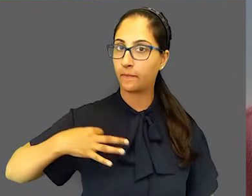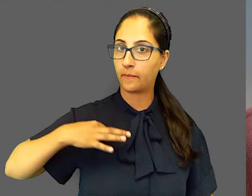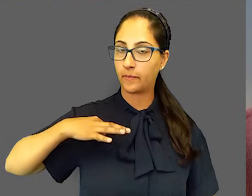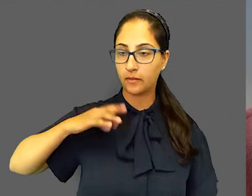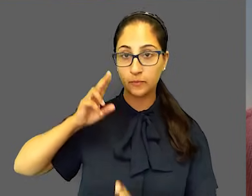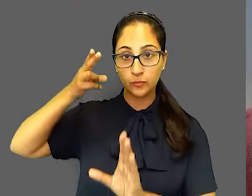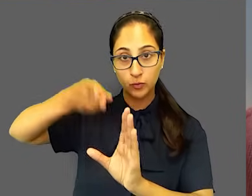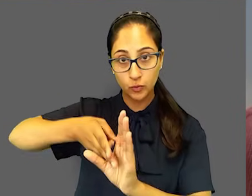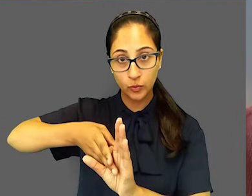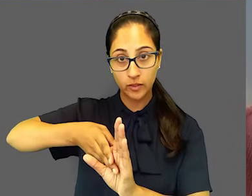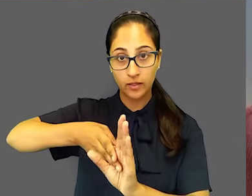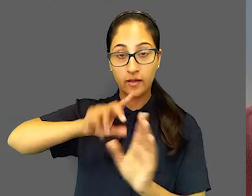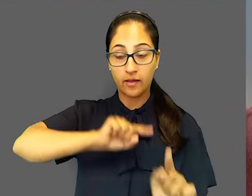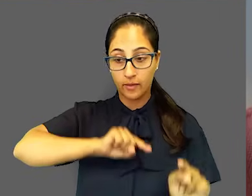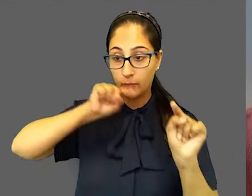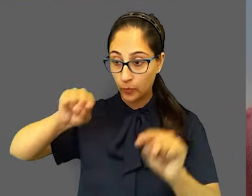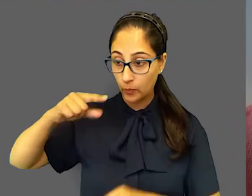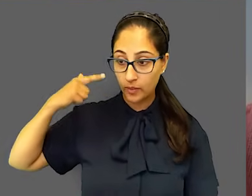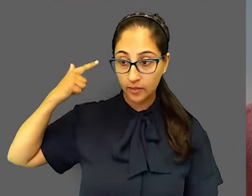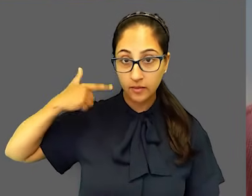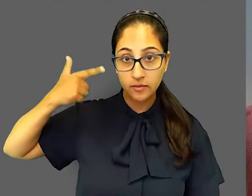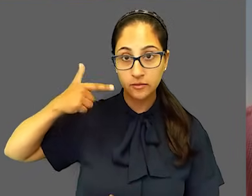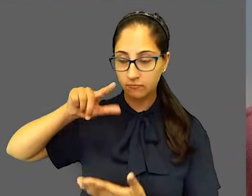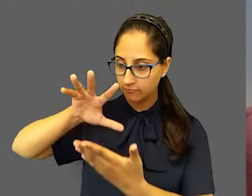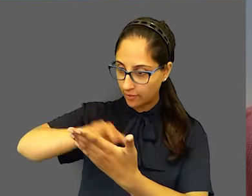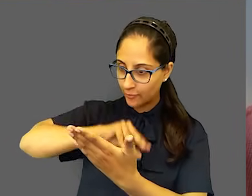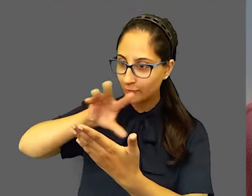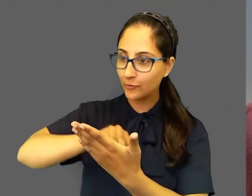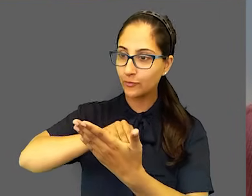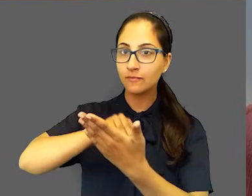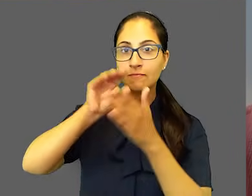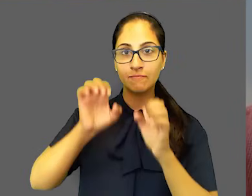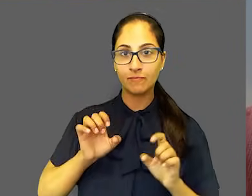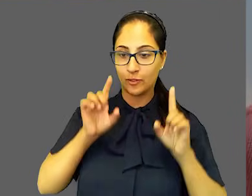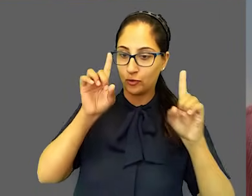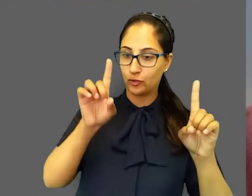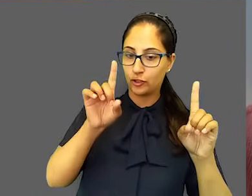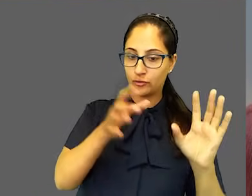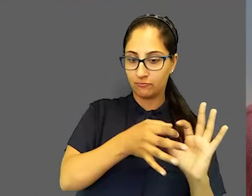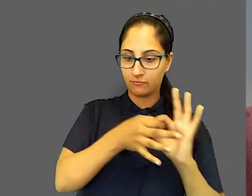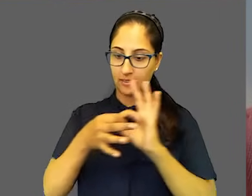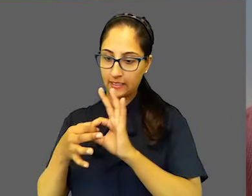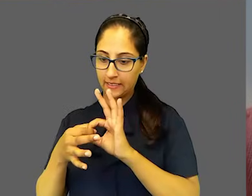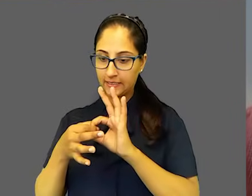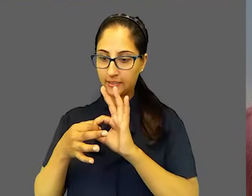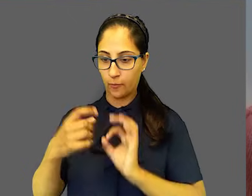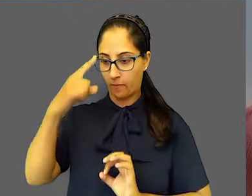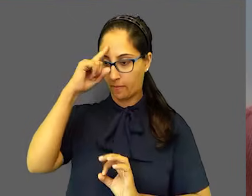to actually do work in education that relates to the development of the